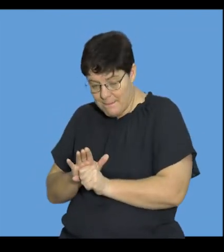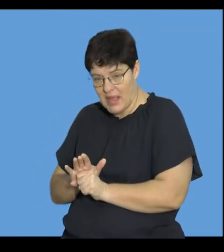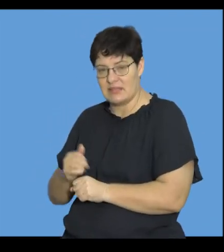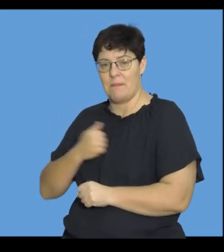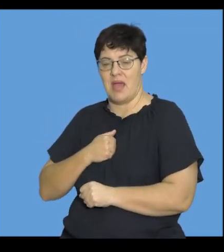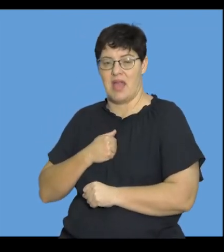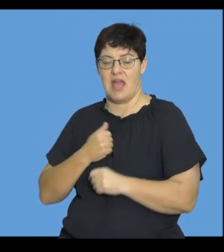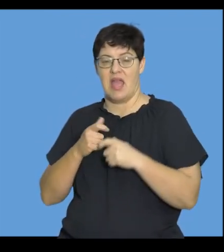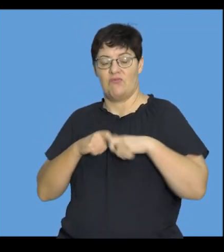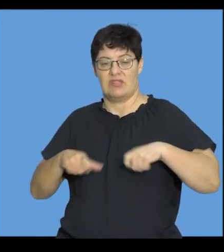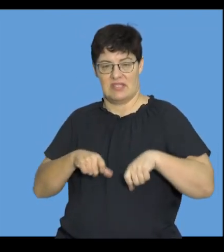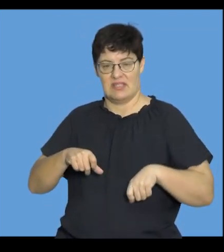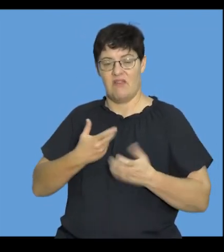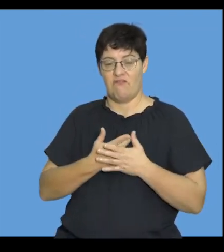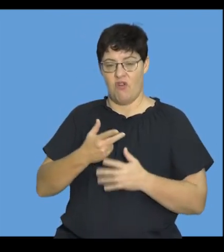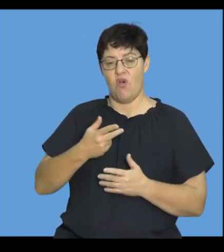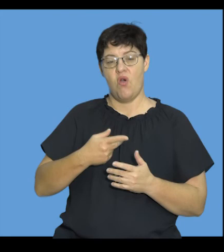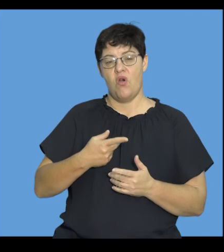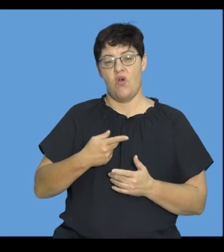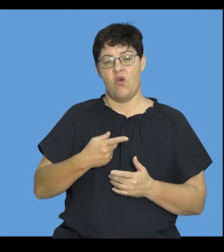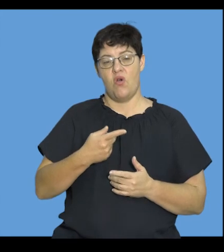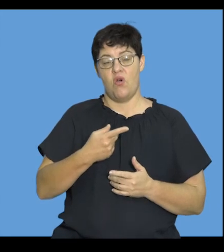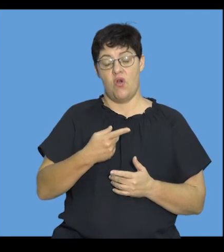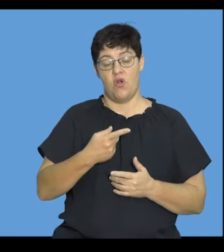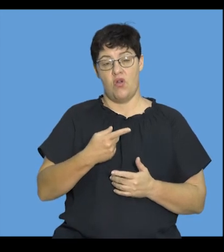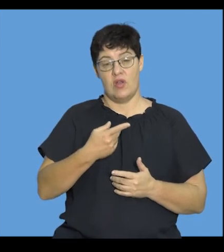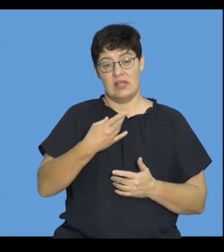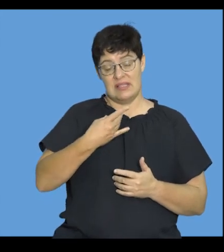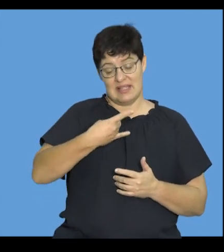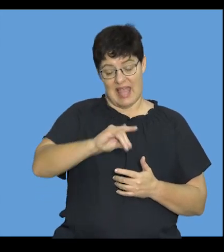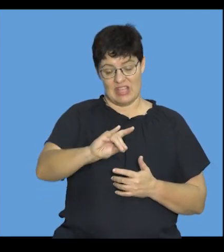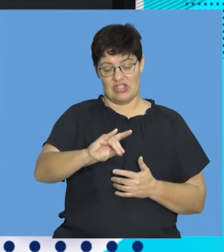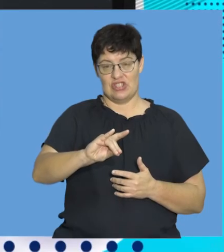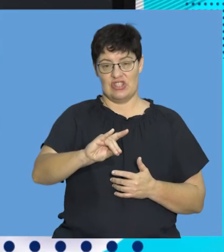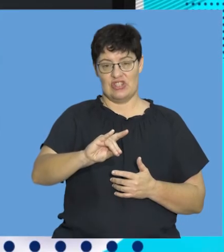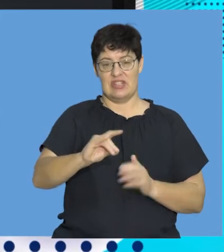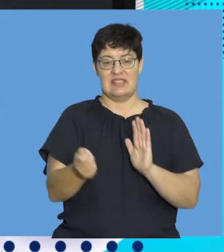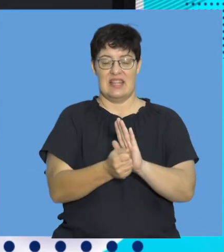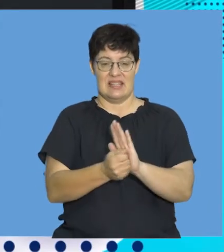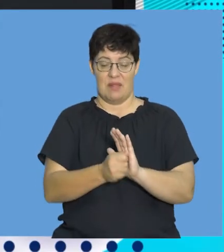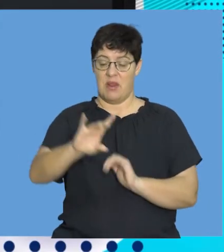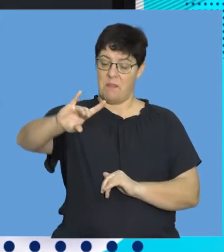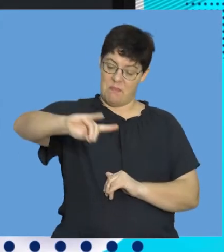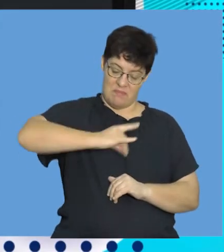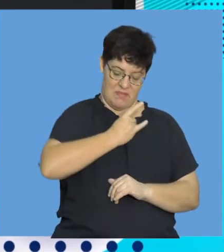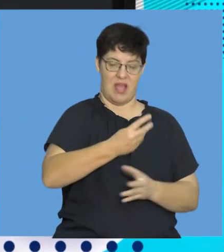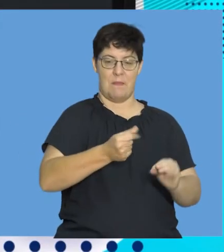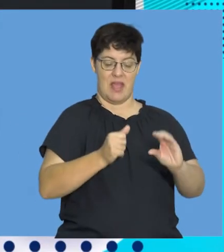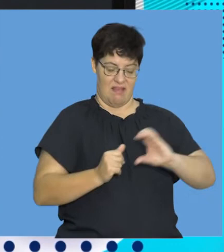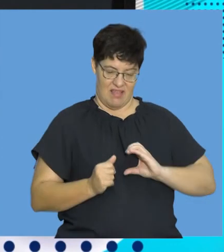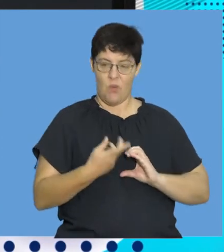my receipts in terms of the cash sales. That one is self-explanatory because those are goods that you're selling for